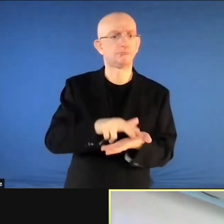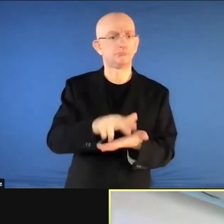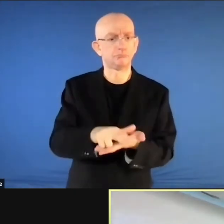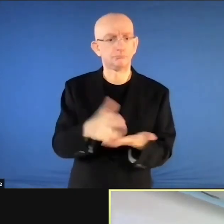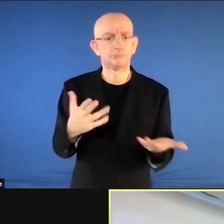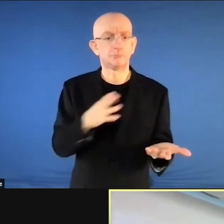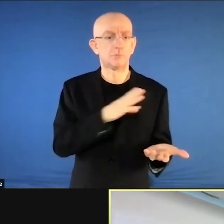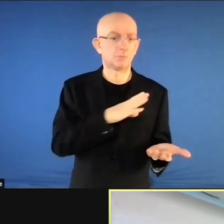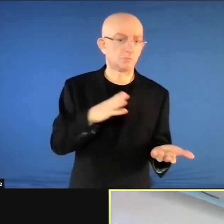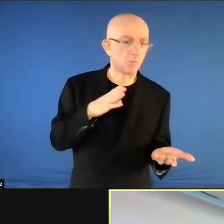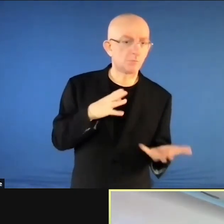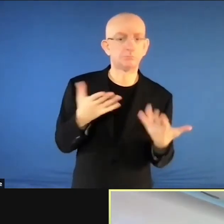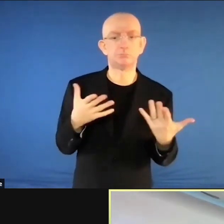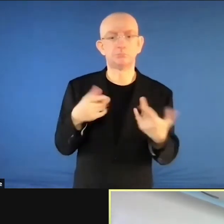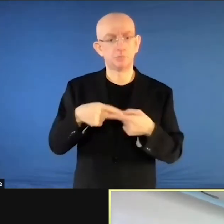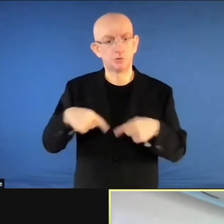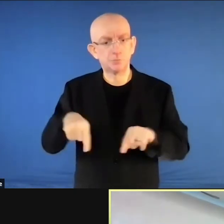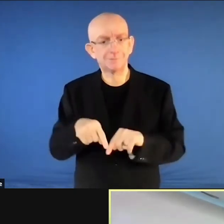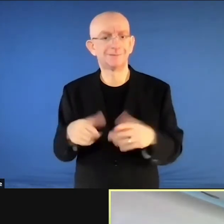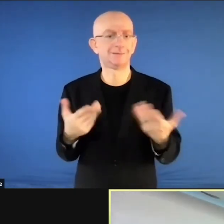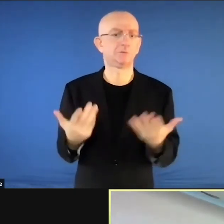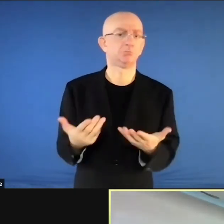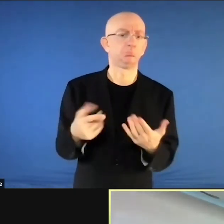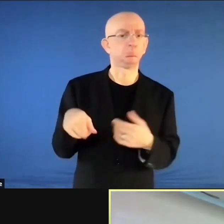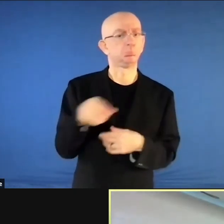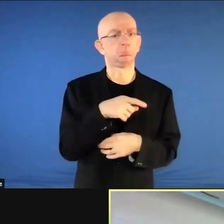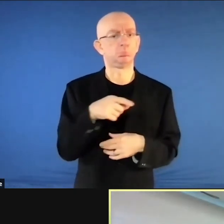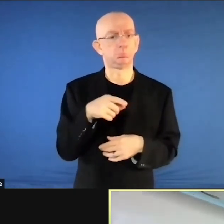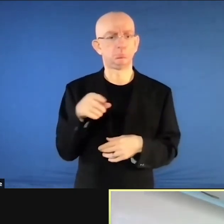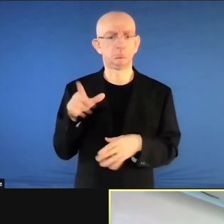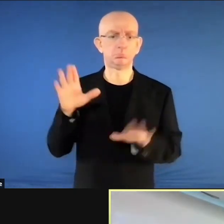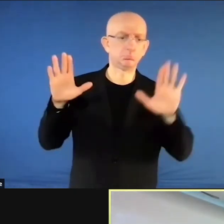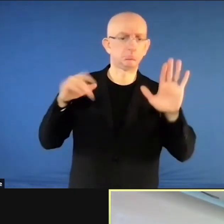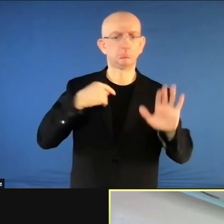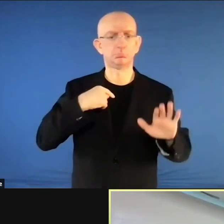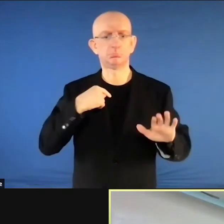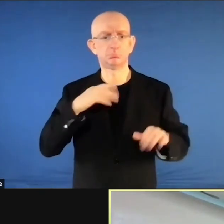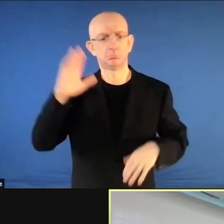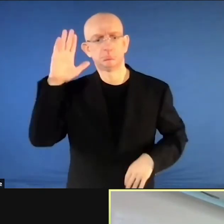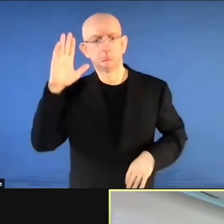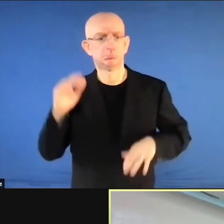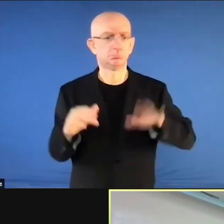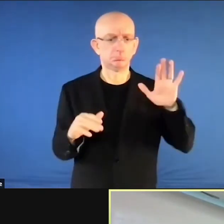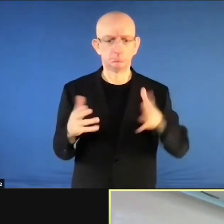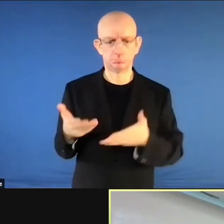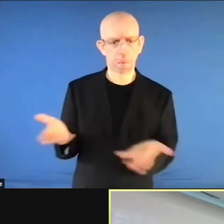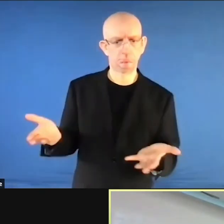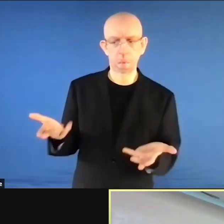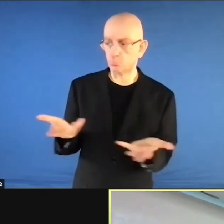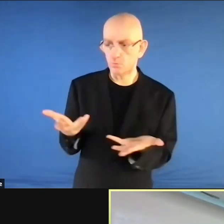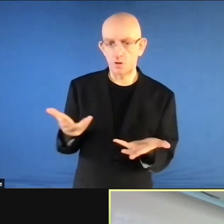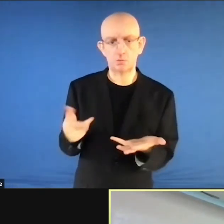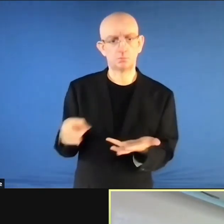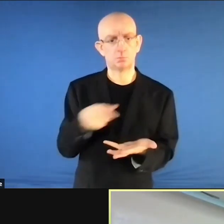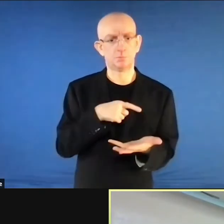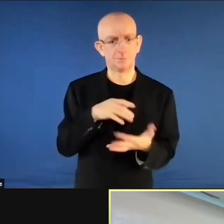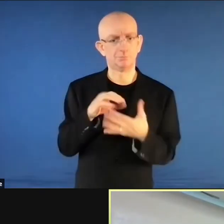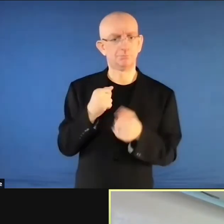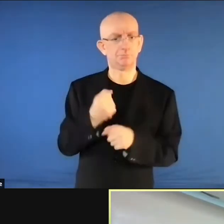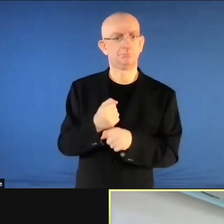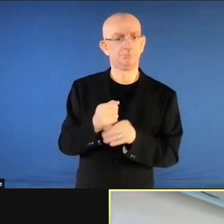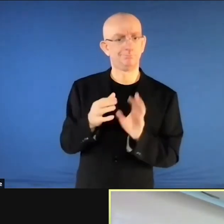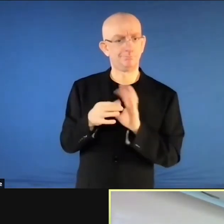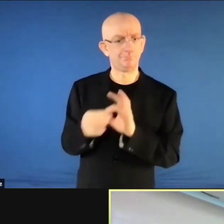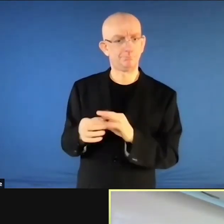people reflect on what should we do for refugees, what should we do for them. We want them to be part